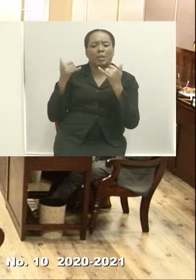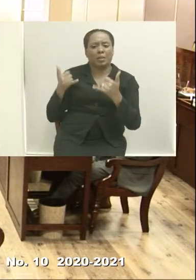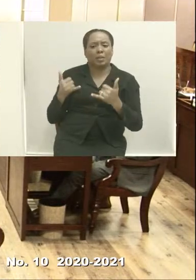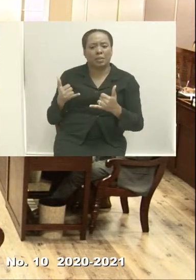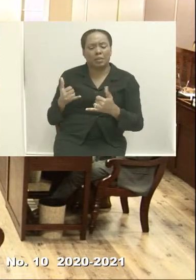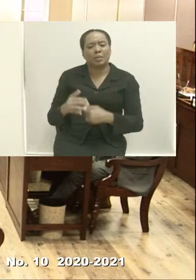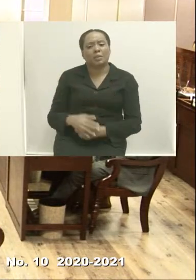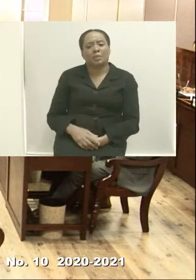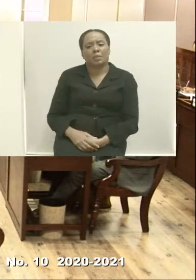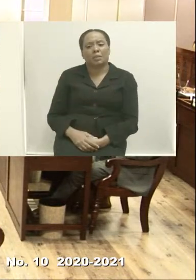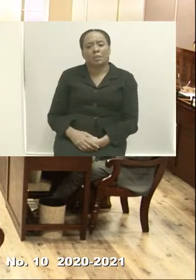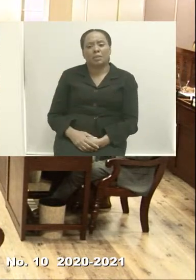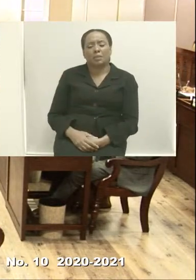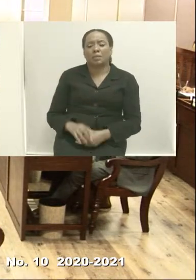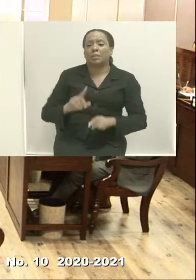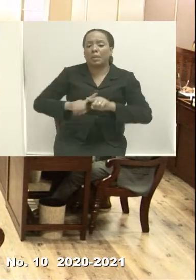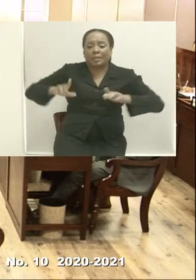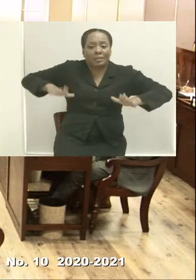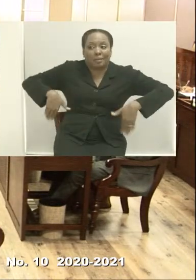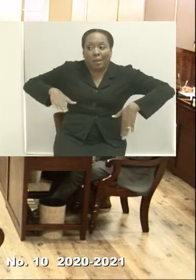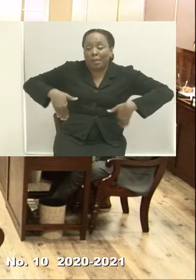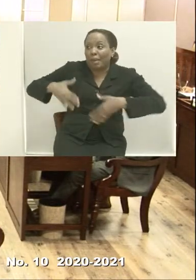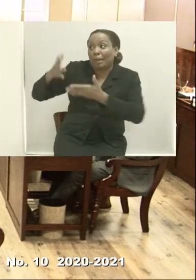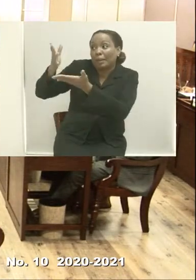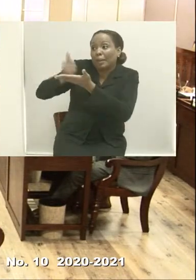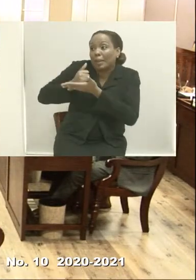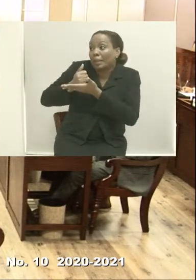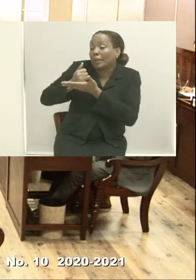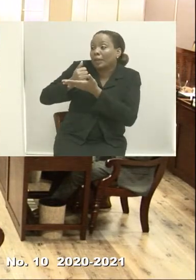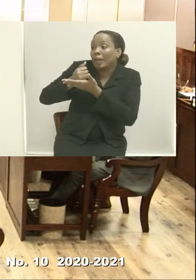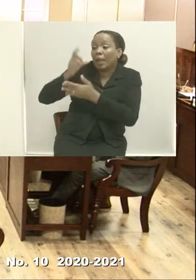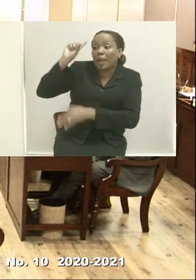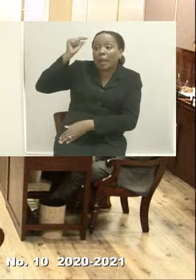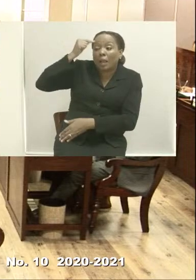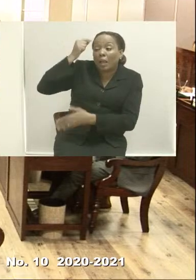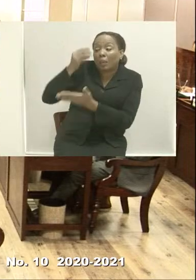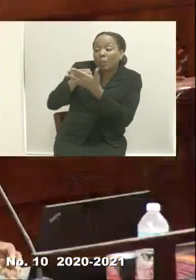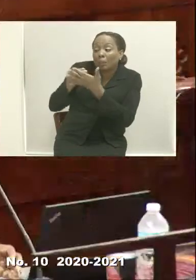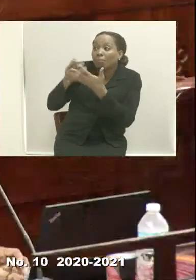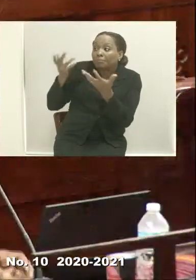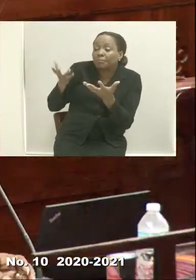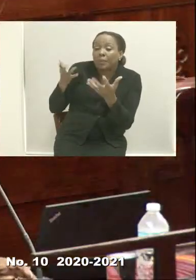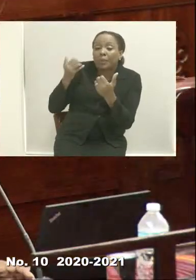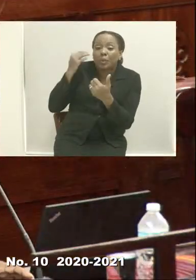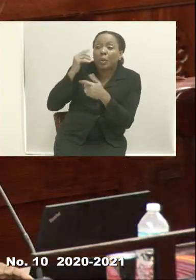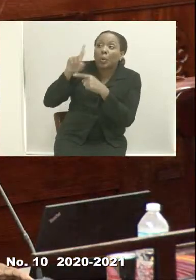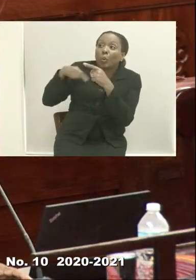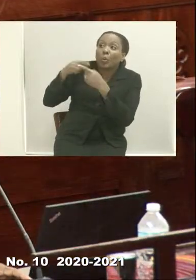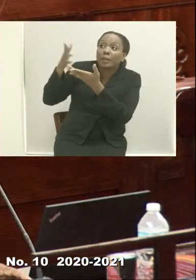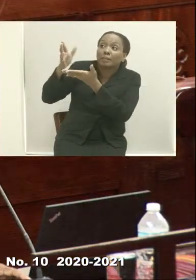not as yet received the payment. So they just wanted to get an update on that. Thank you.